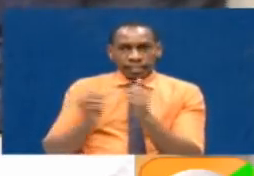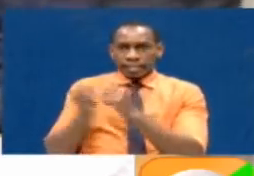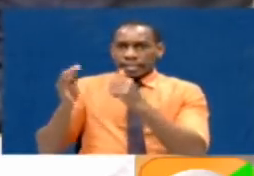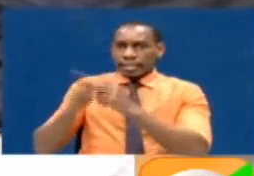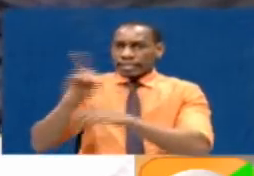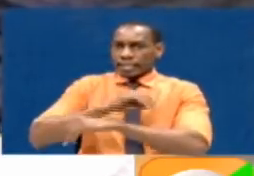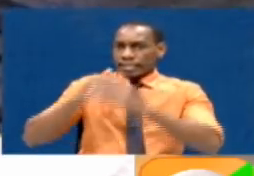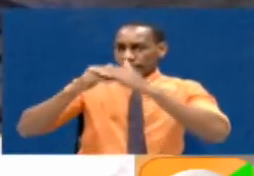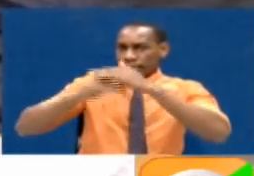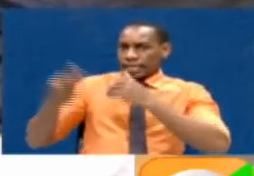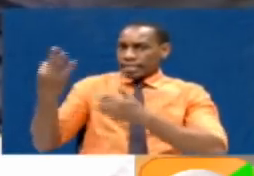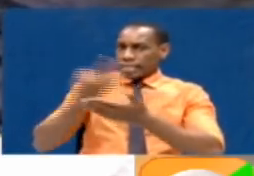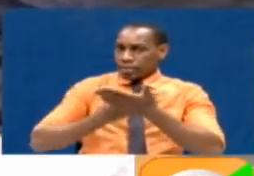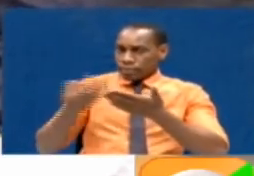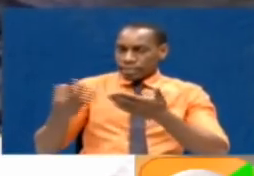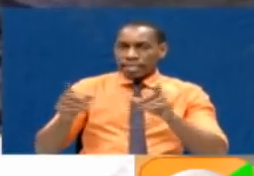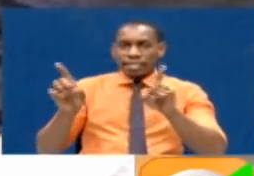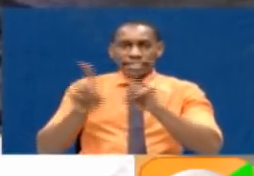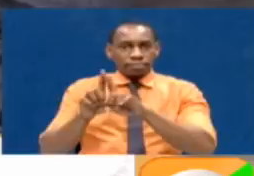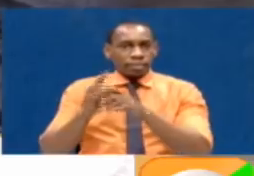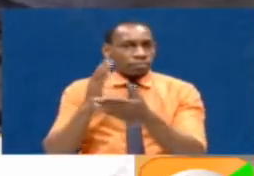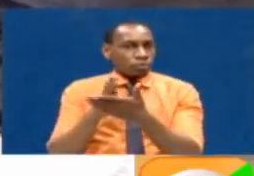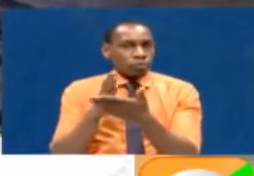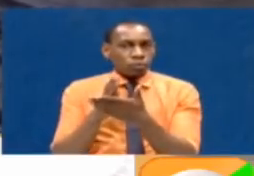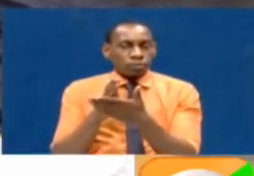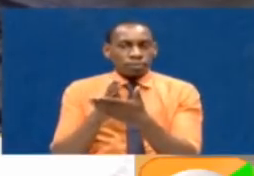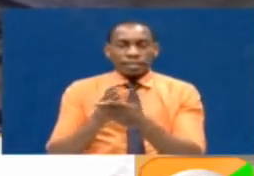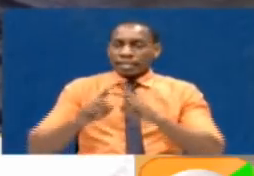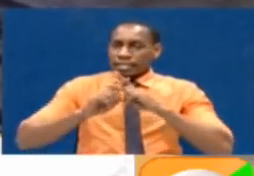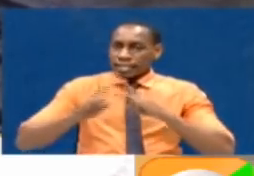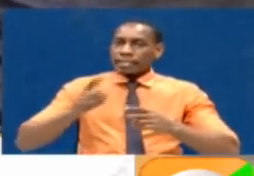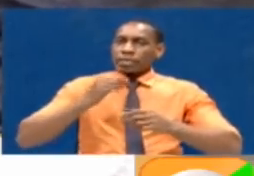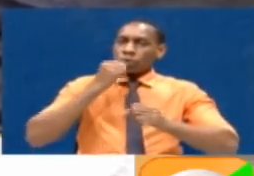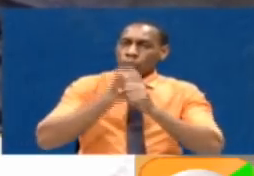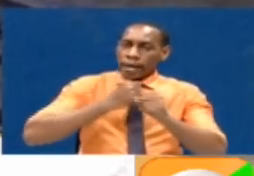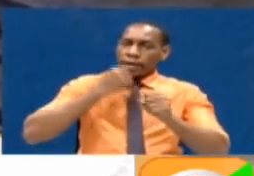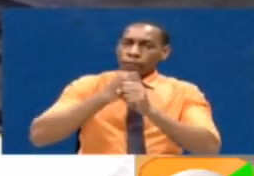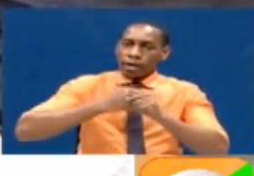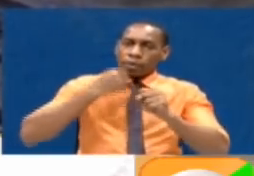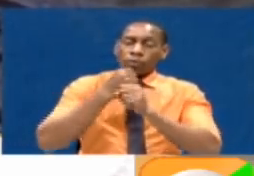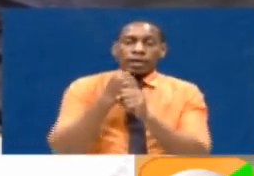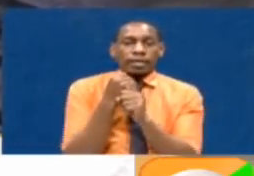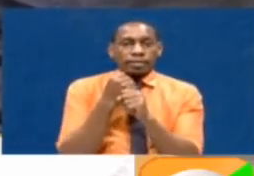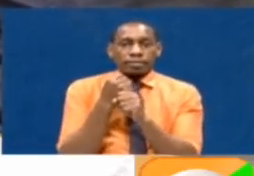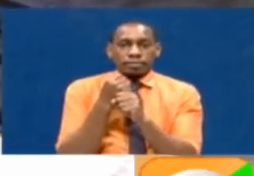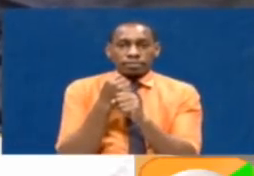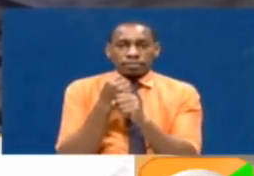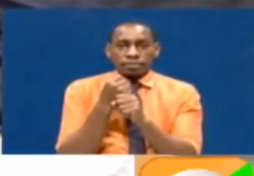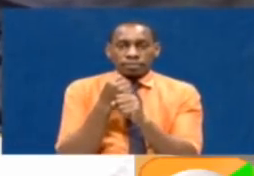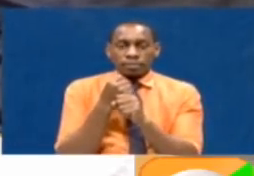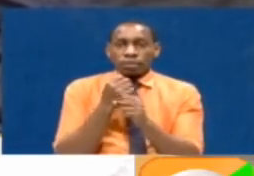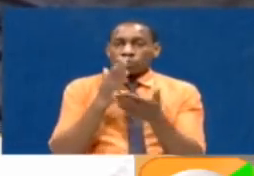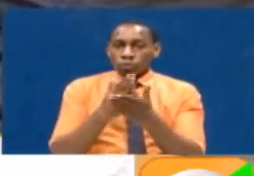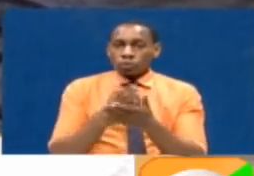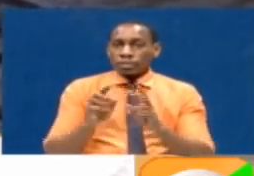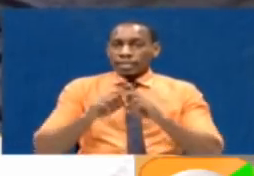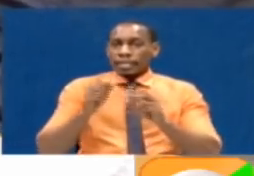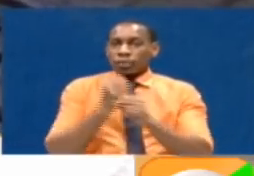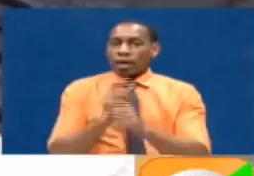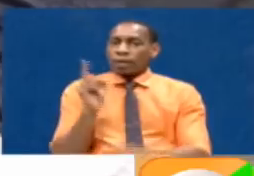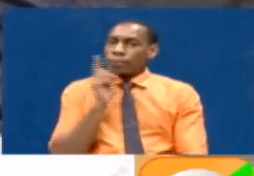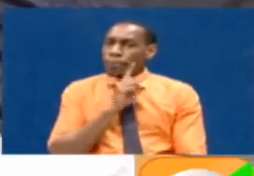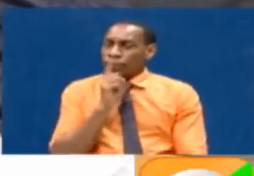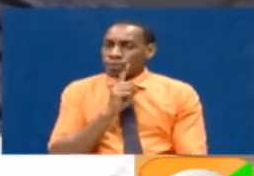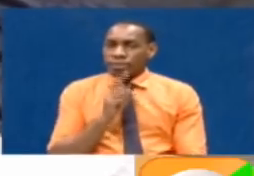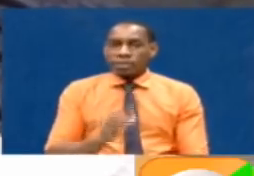less than 3 weeks, and you've literally hit the ground running. Baptism by fire, you call it.